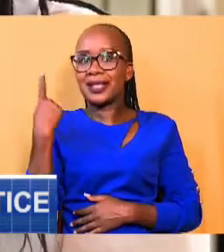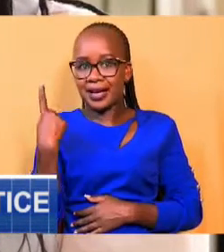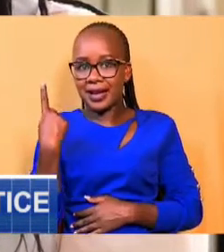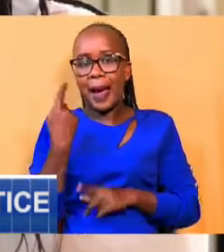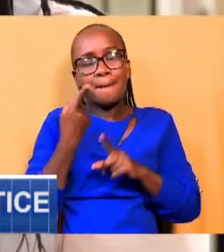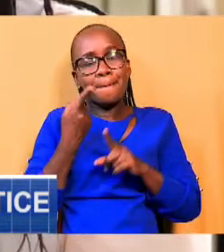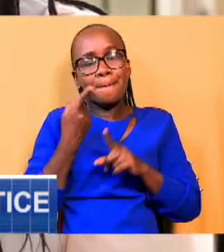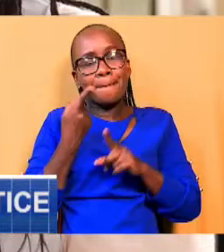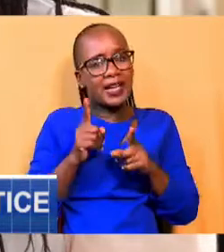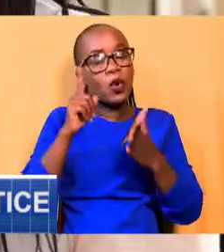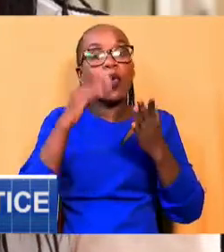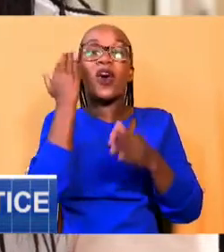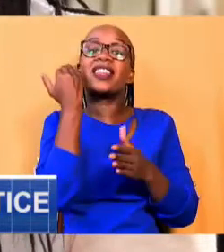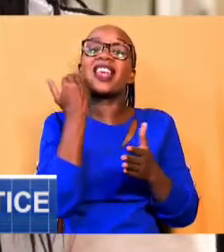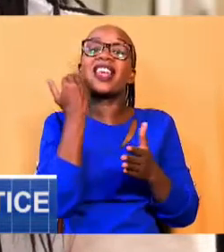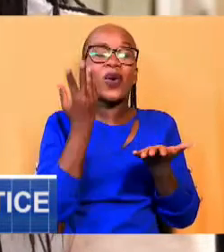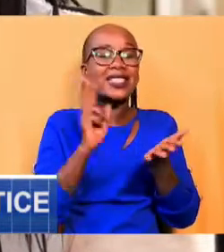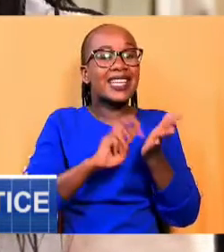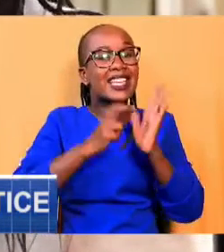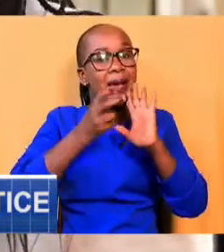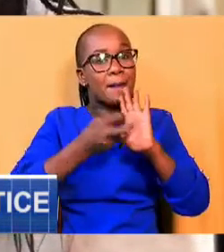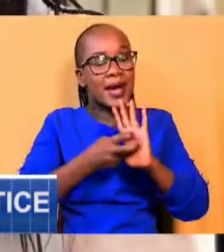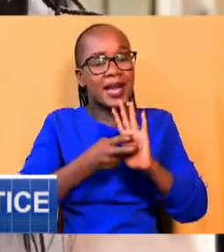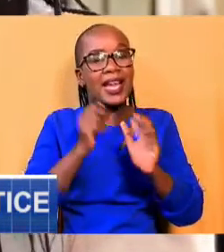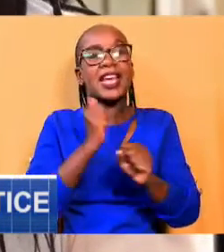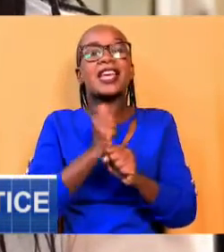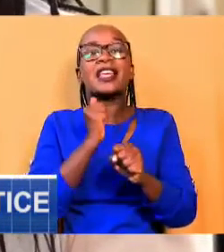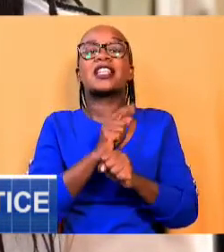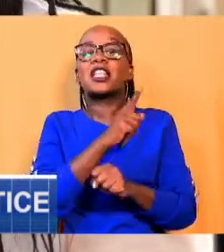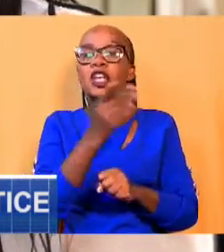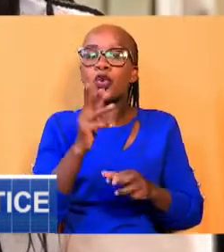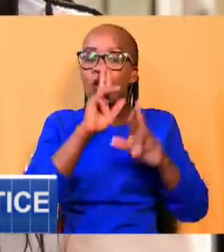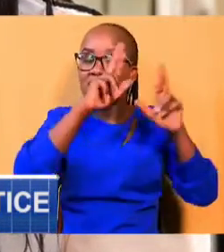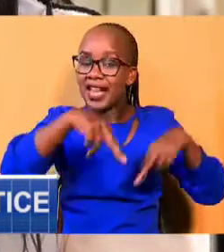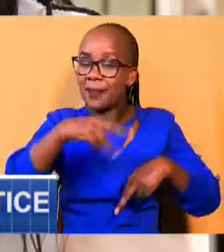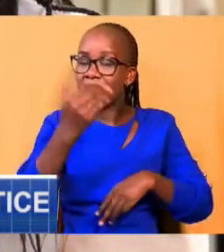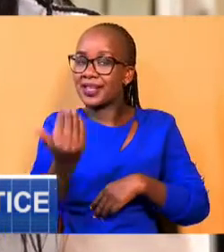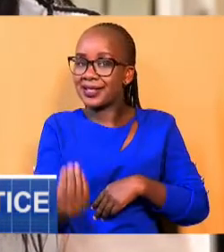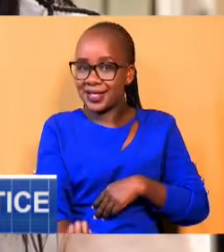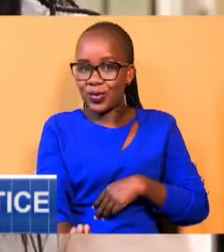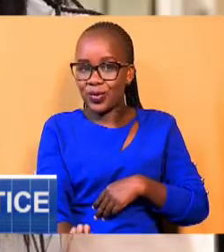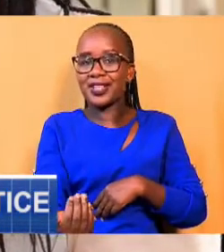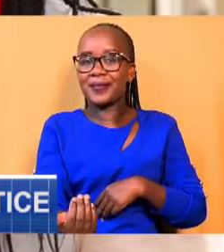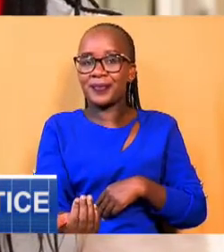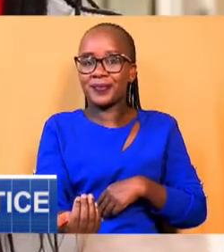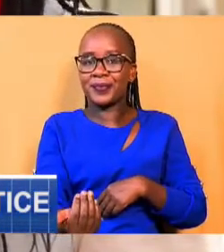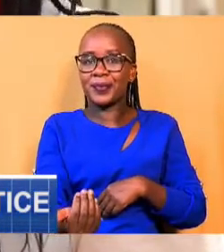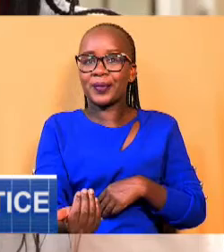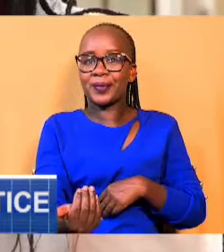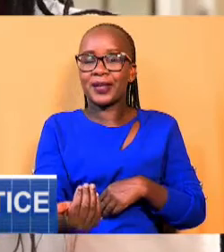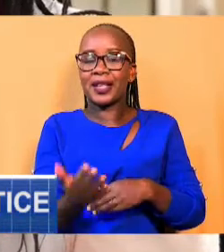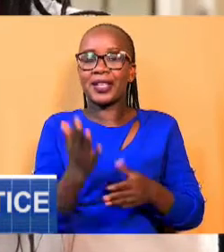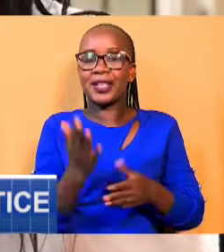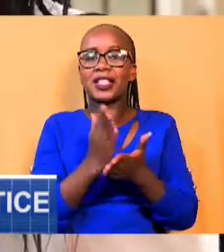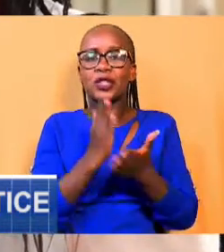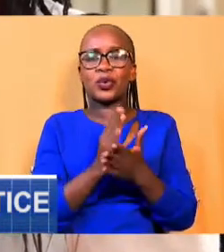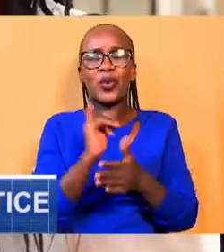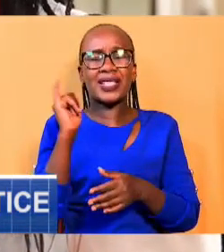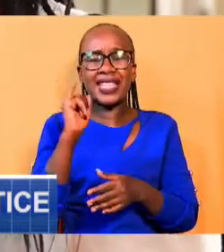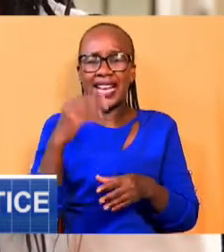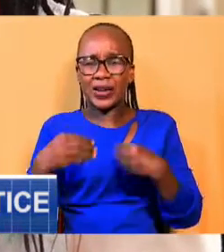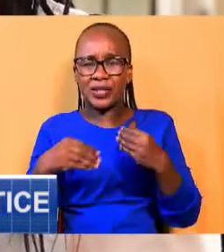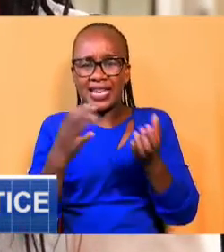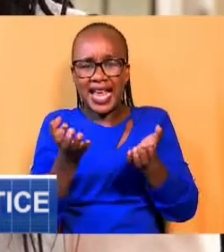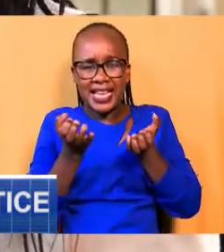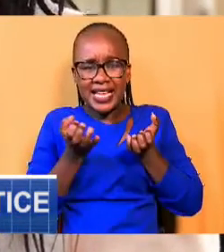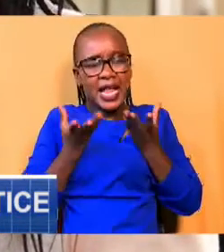understand. But what the court is intending is, did you defile this child? And persons with intellectual disabilities, like I